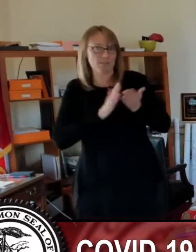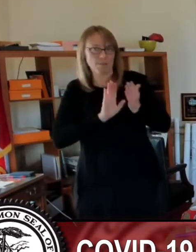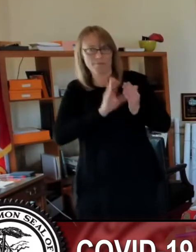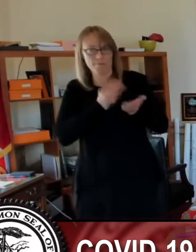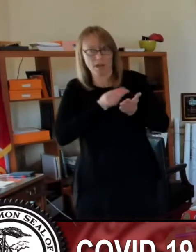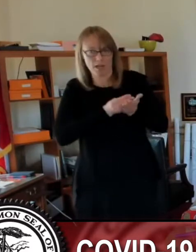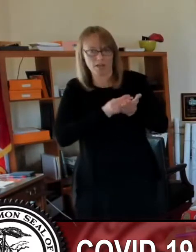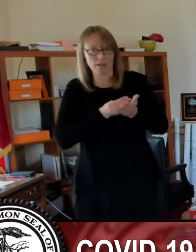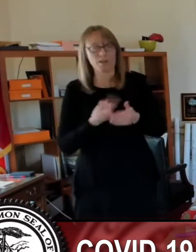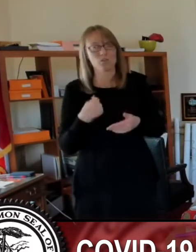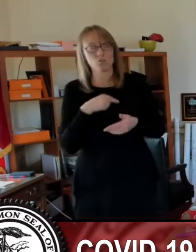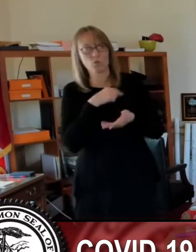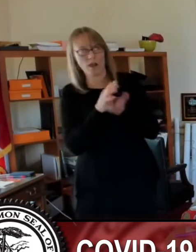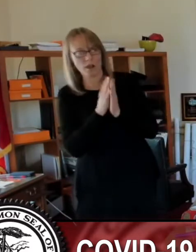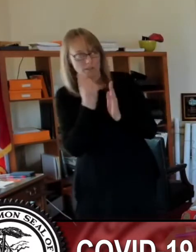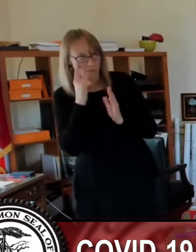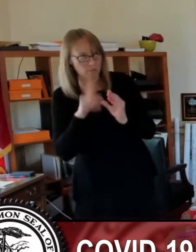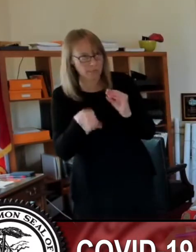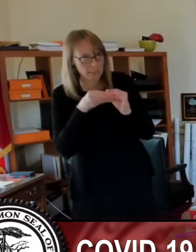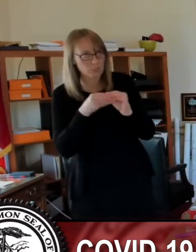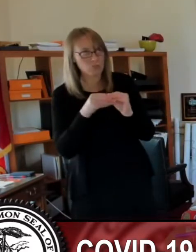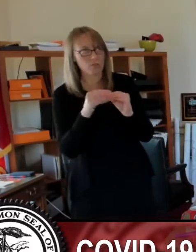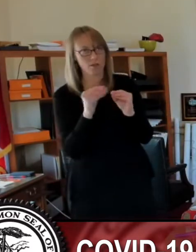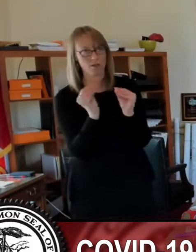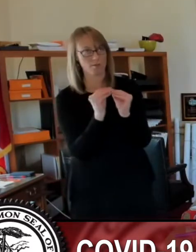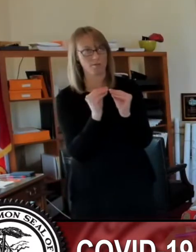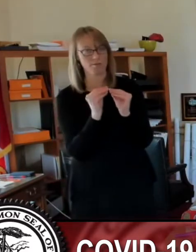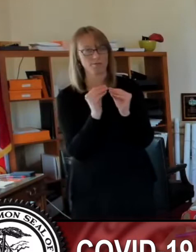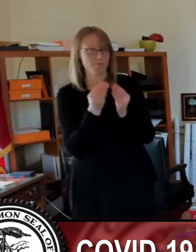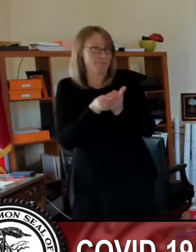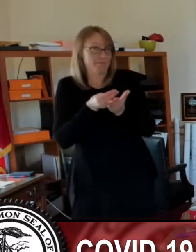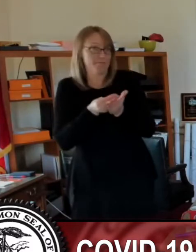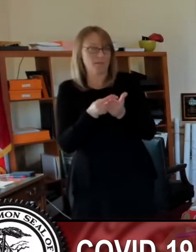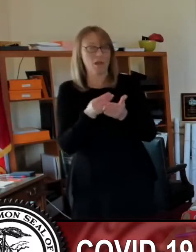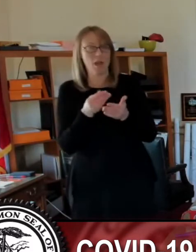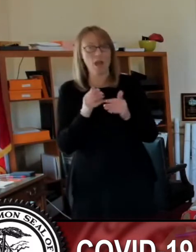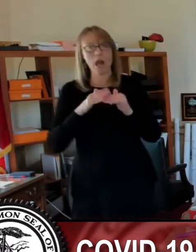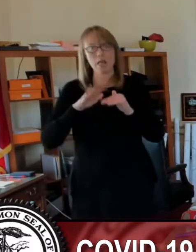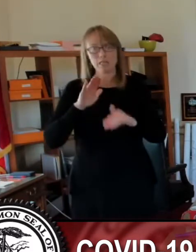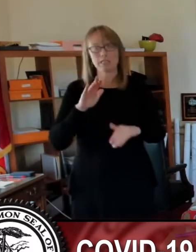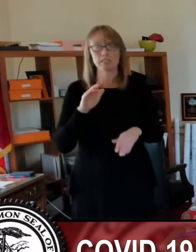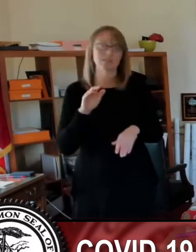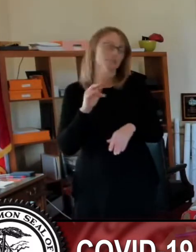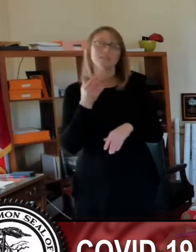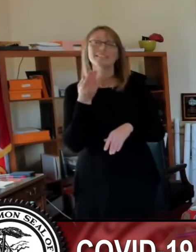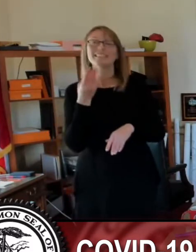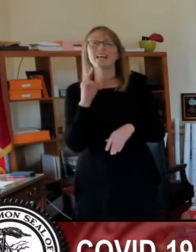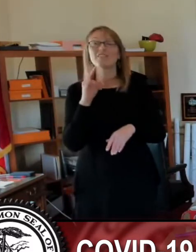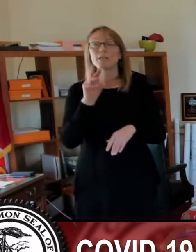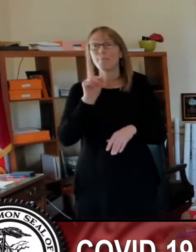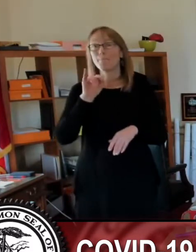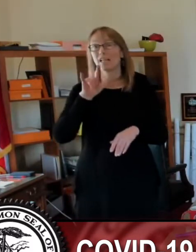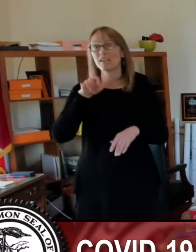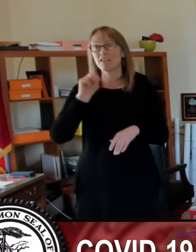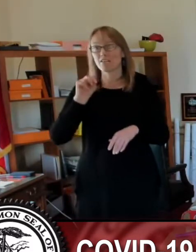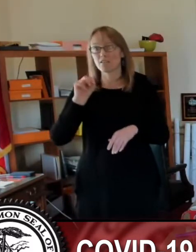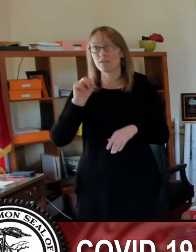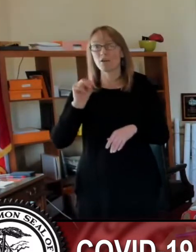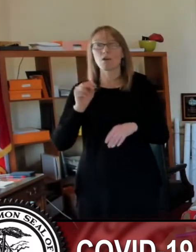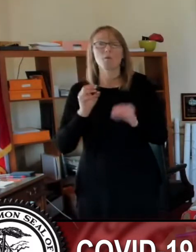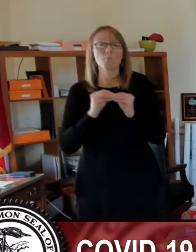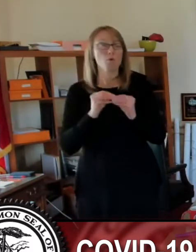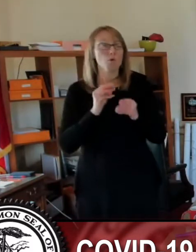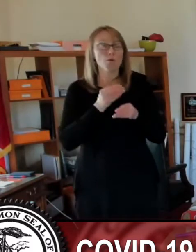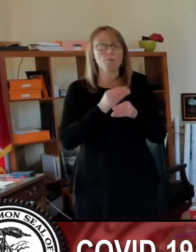asking for those additional funds, at least the 17 million, so that we can do more rental and mortgage assistance, more help for small businesses,